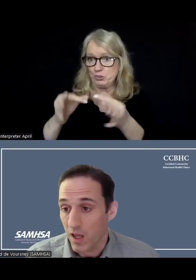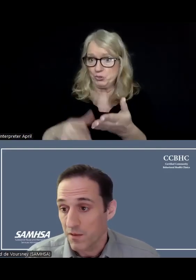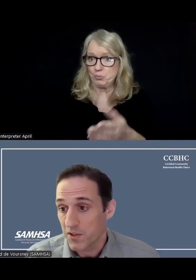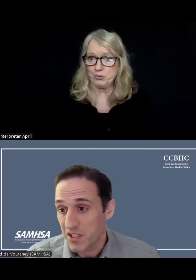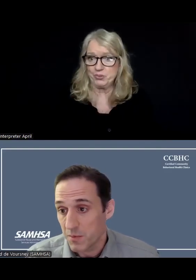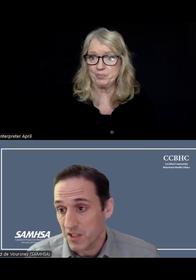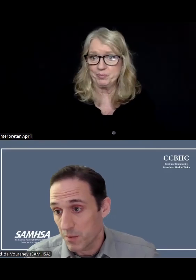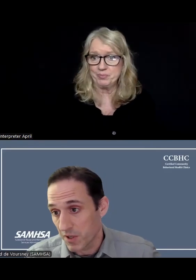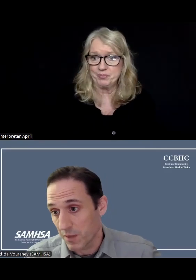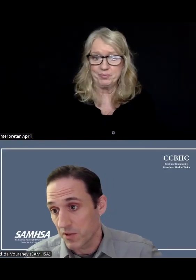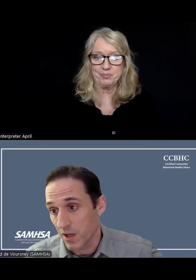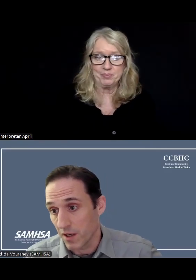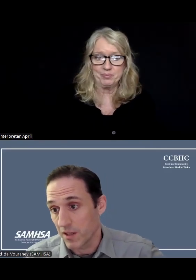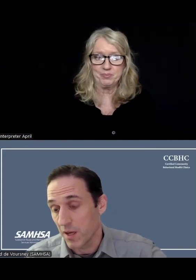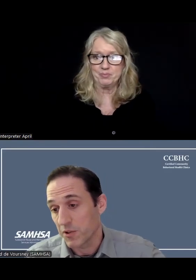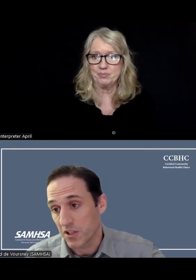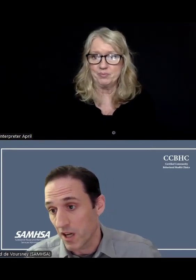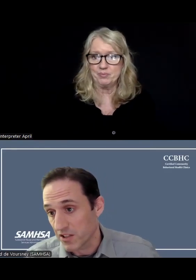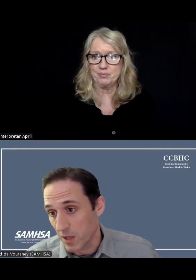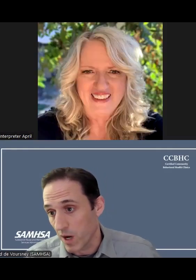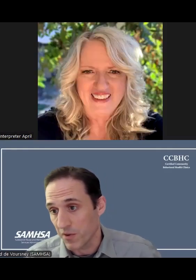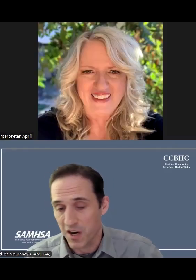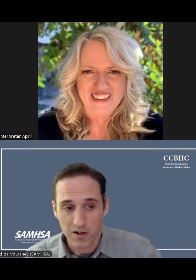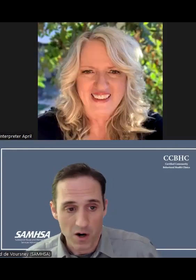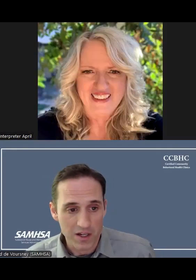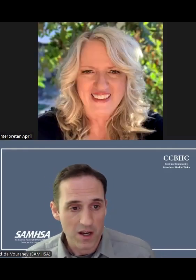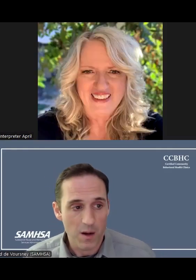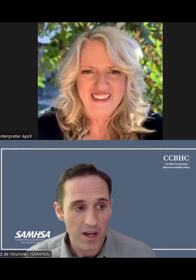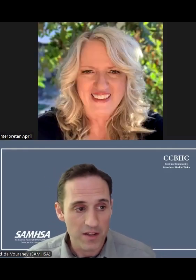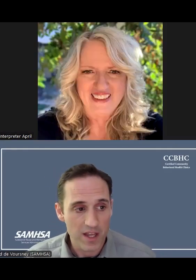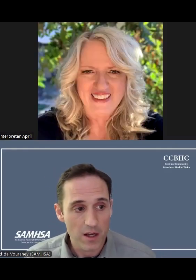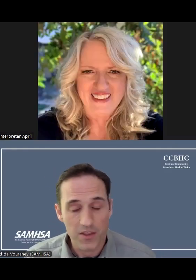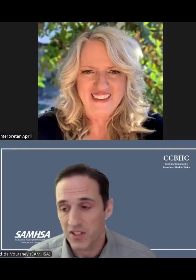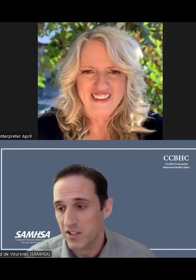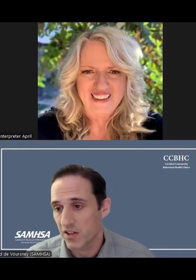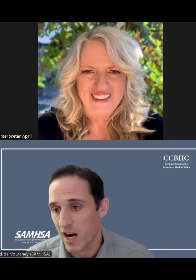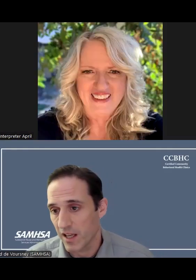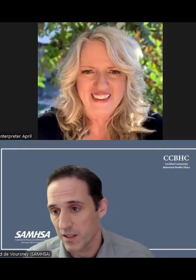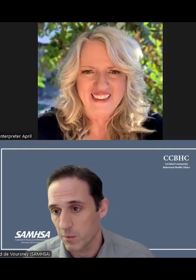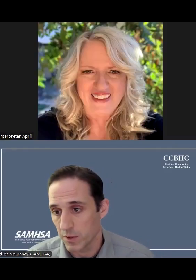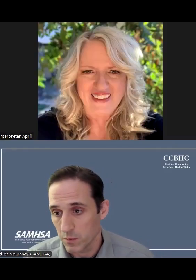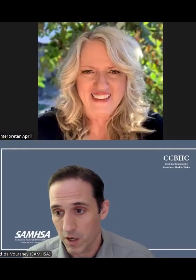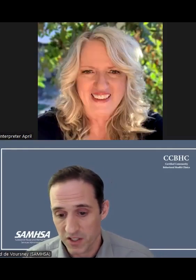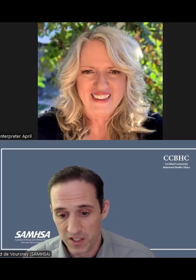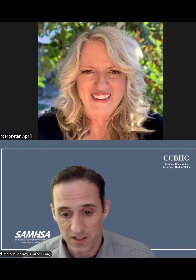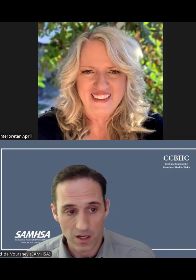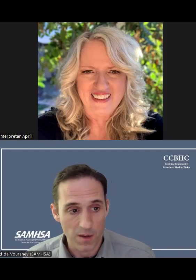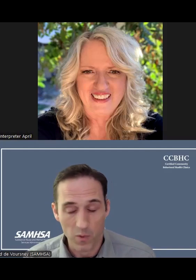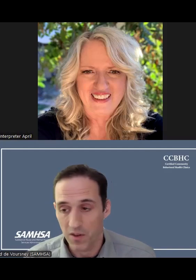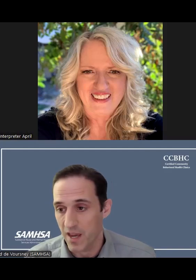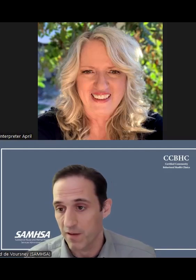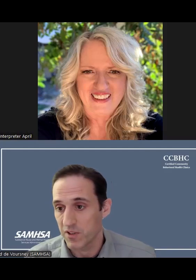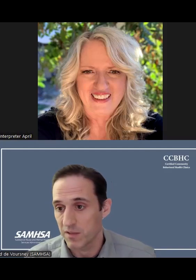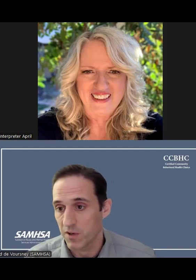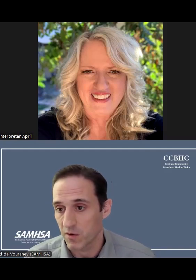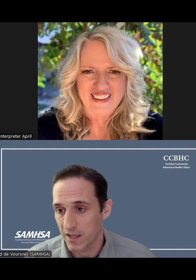So a lot of the CCBHC programs in the demonstration are not statewide, but they are growing. And then the states that are highlighted in blue are states